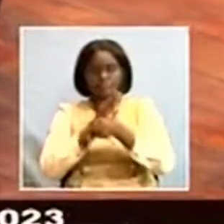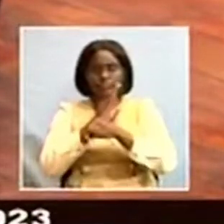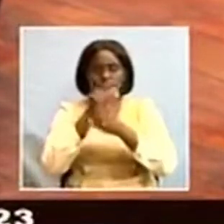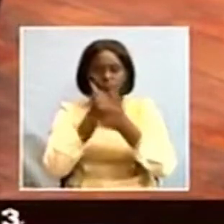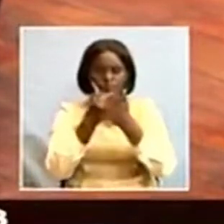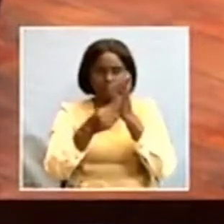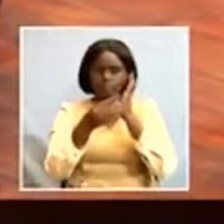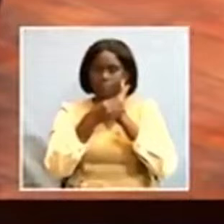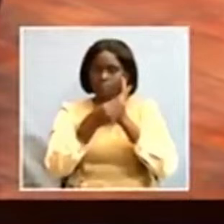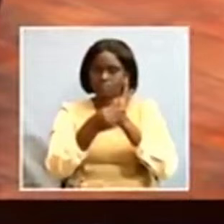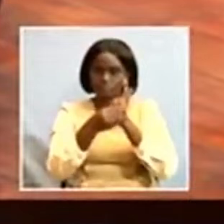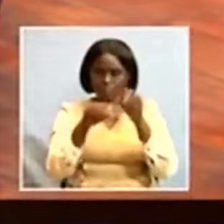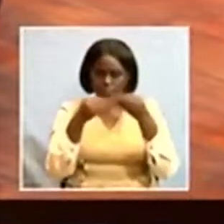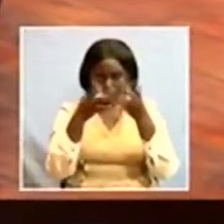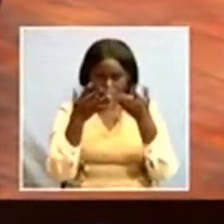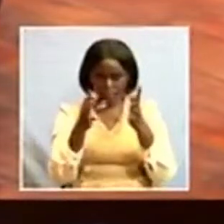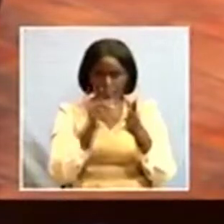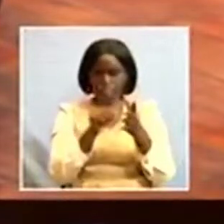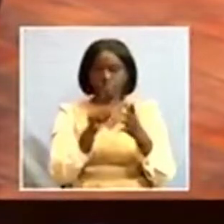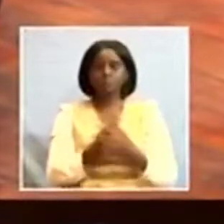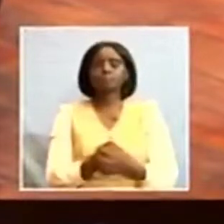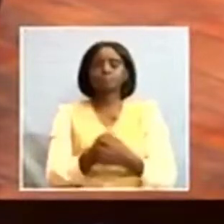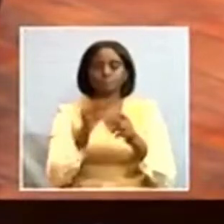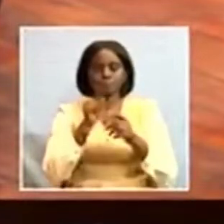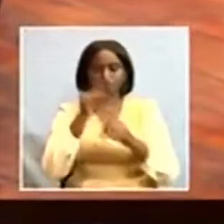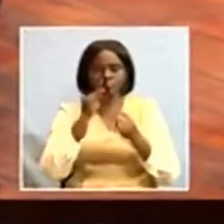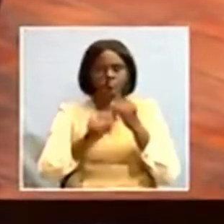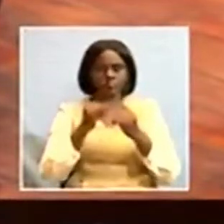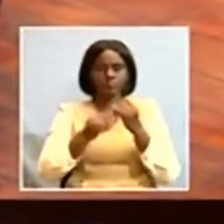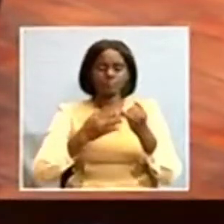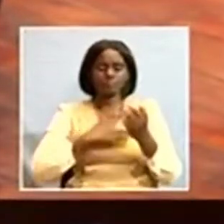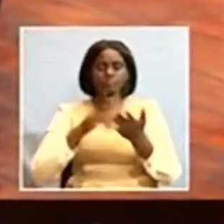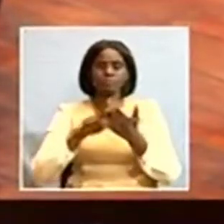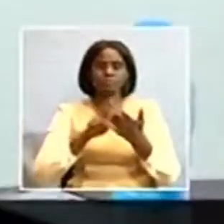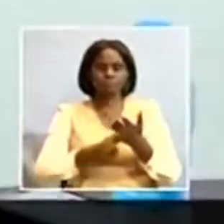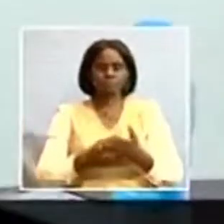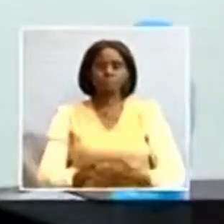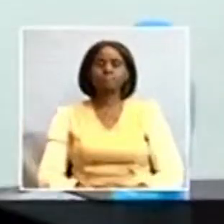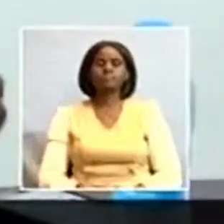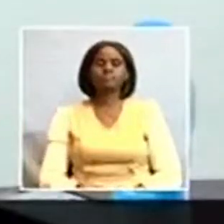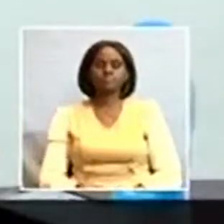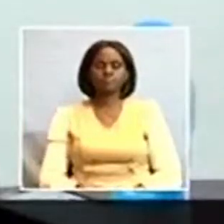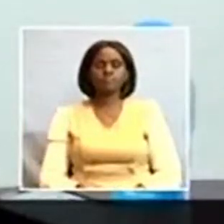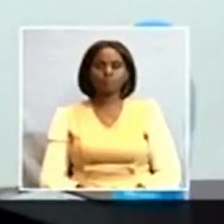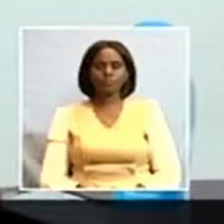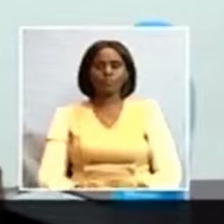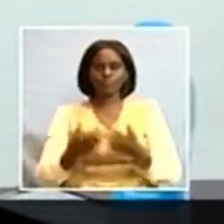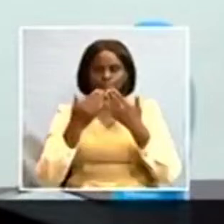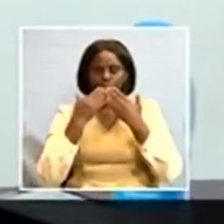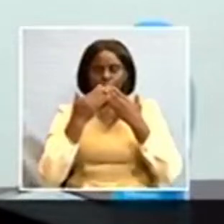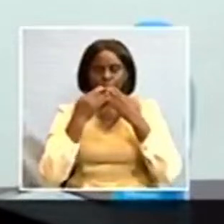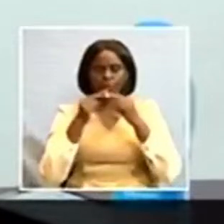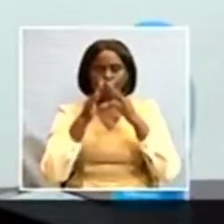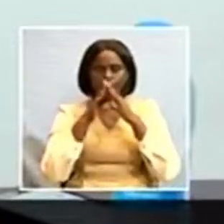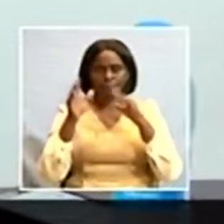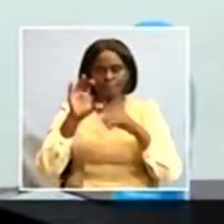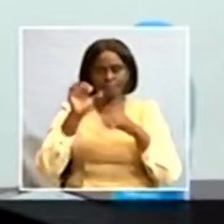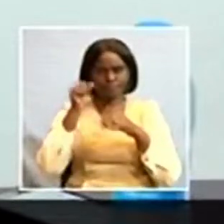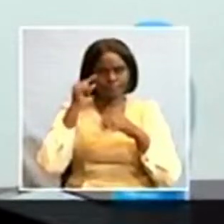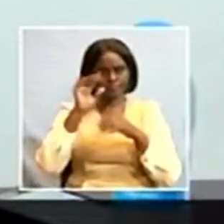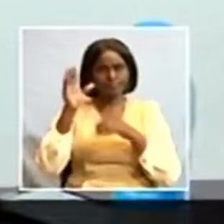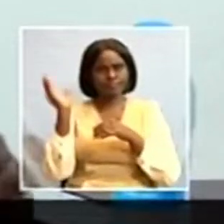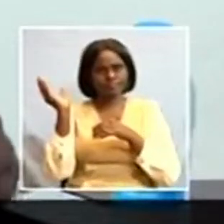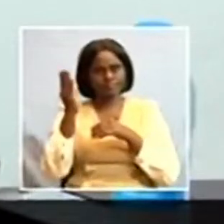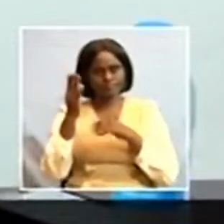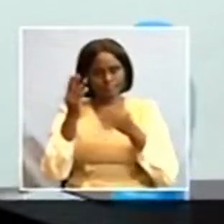guidance is provided. That ends my report. Thank you so much, CS, for your presentation.